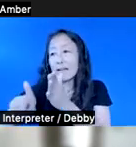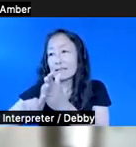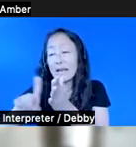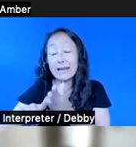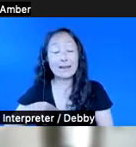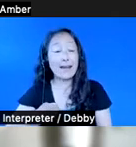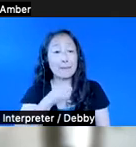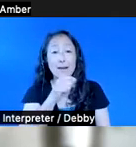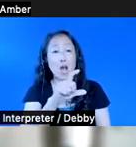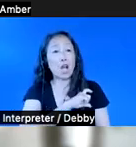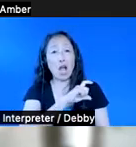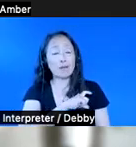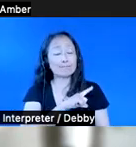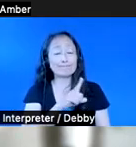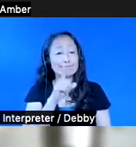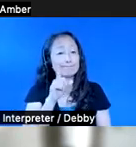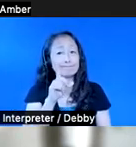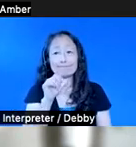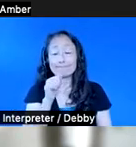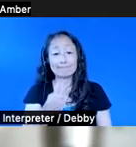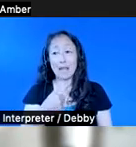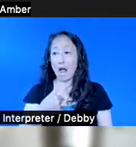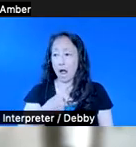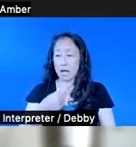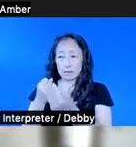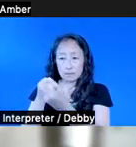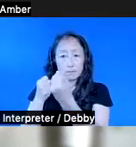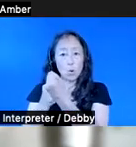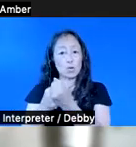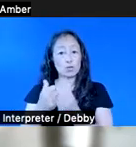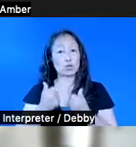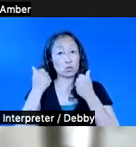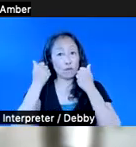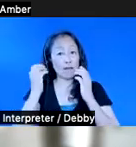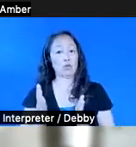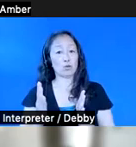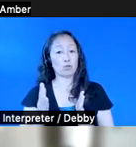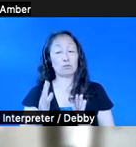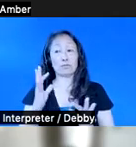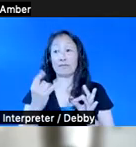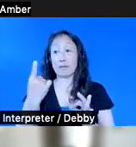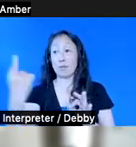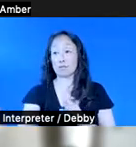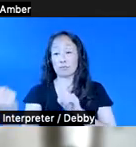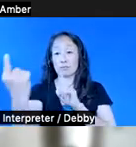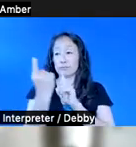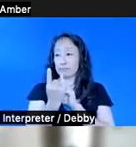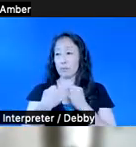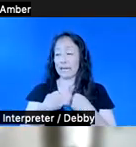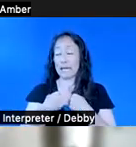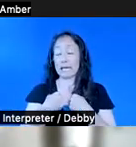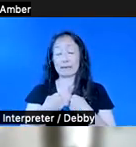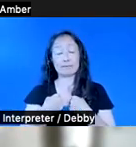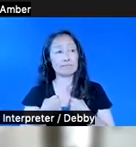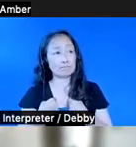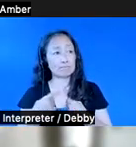cop. I'm there as a biased supporter of survivors. And so if someone comes to me and says they're a victim and they've been harmed and they need my